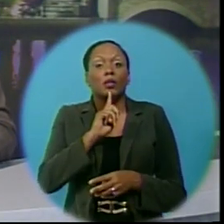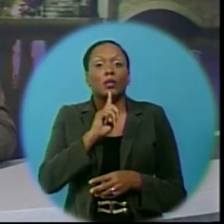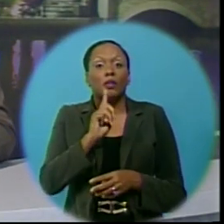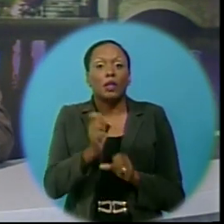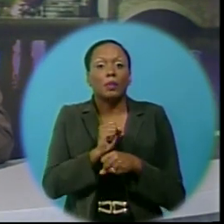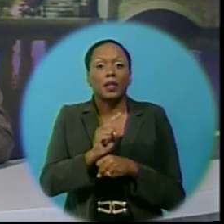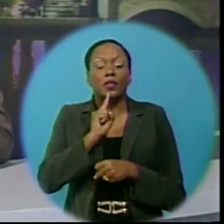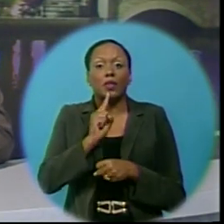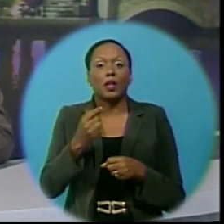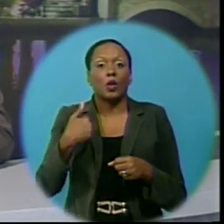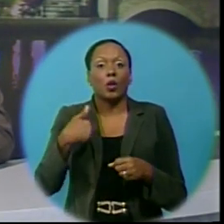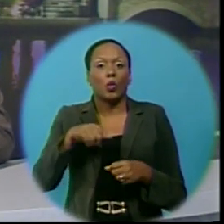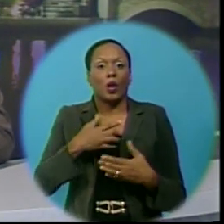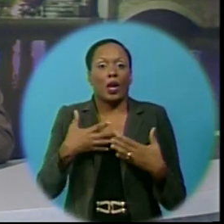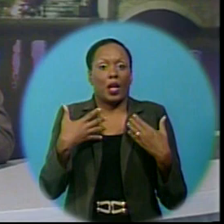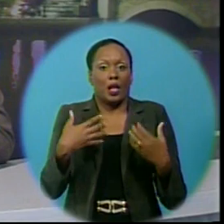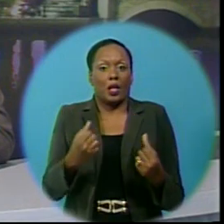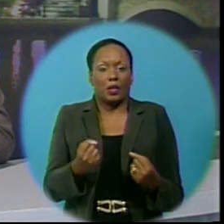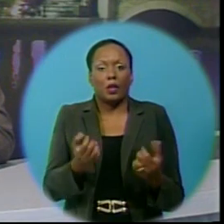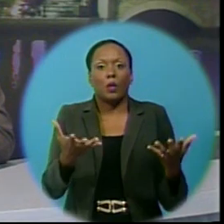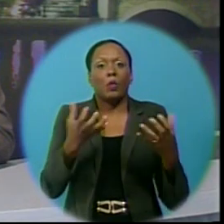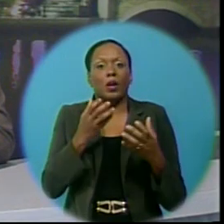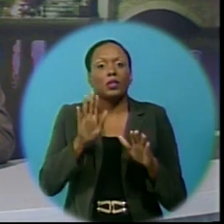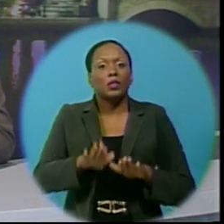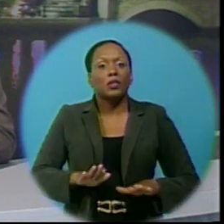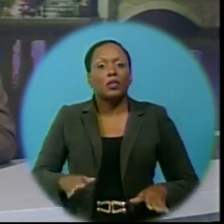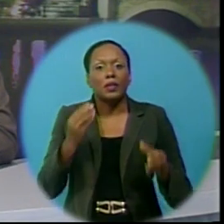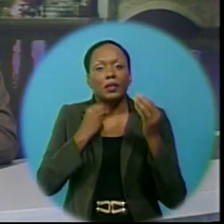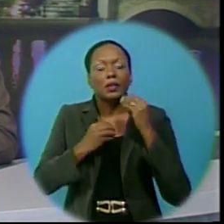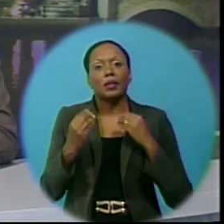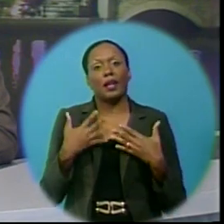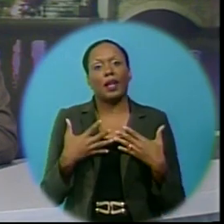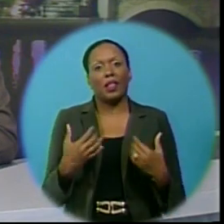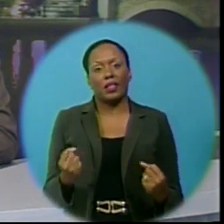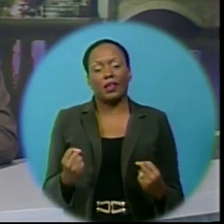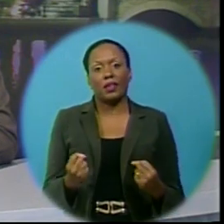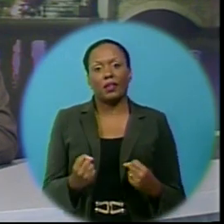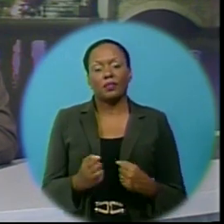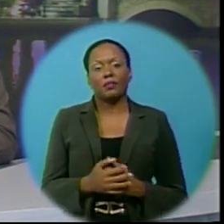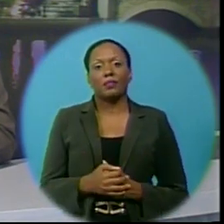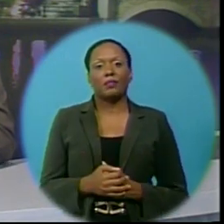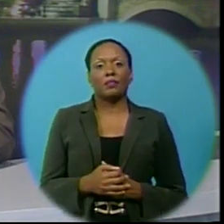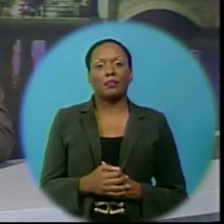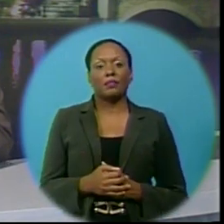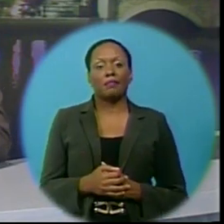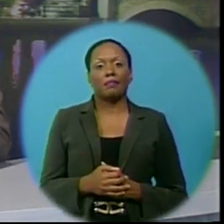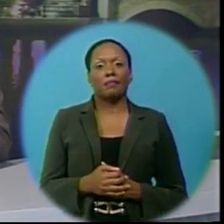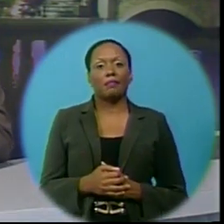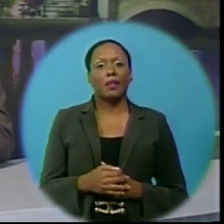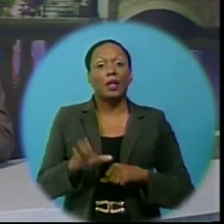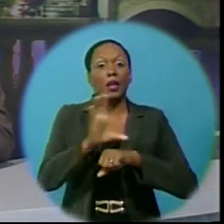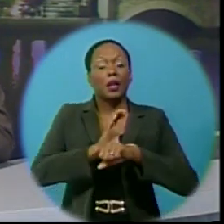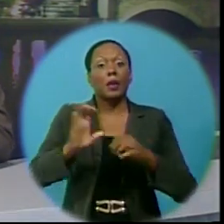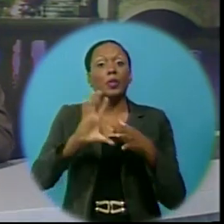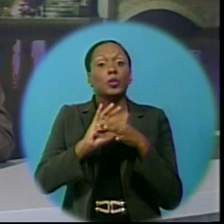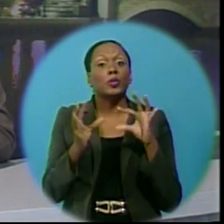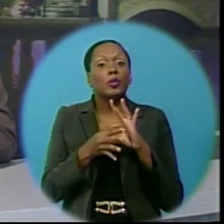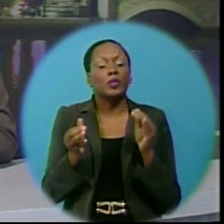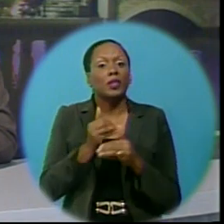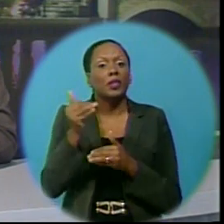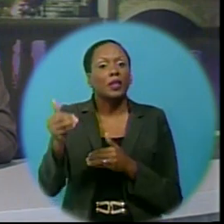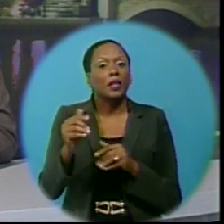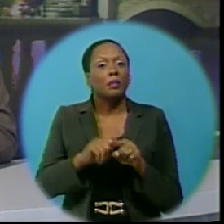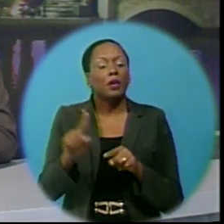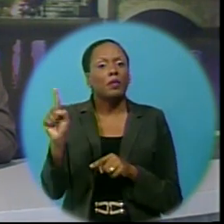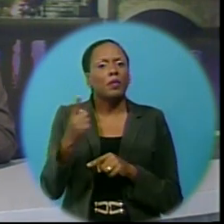first steps in removing non-communicable diseases is encouraging children to eat healthy. Well, still to come, a look at some of the stories